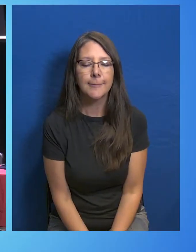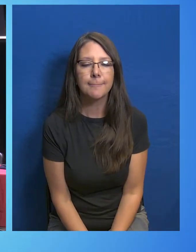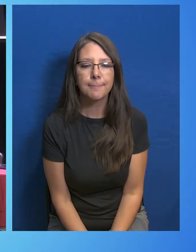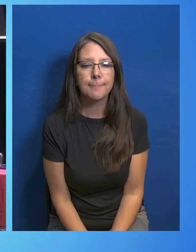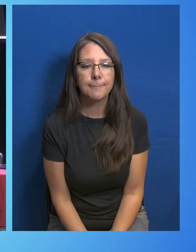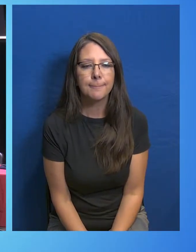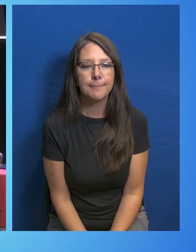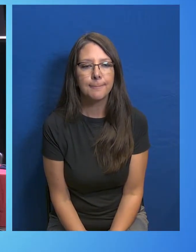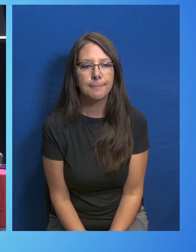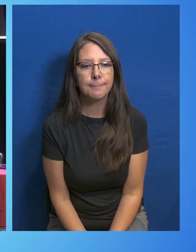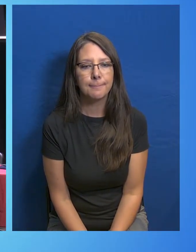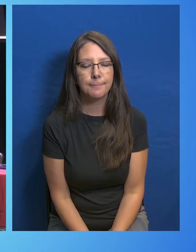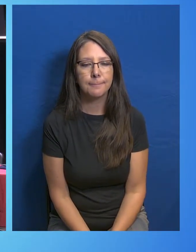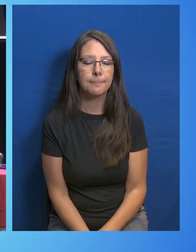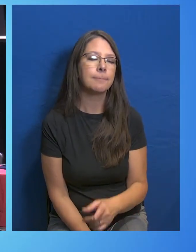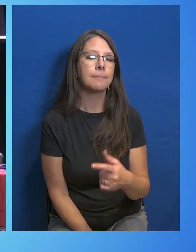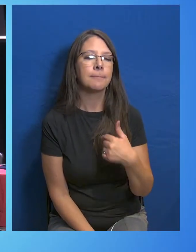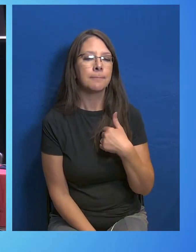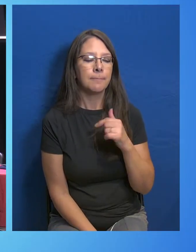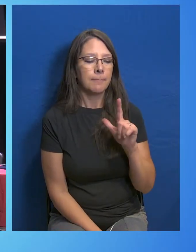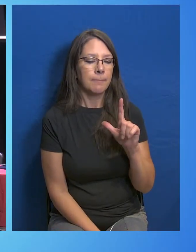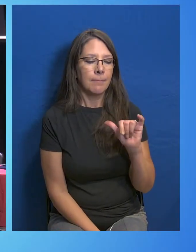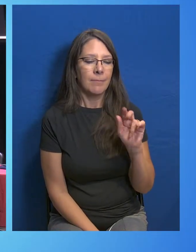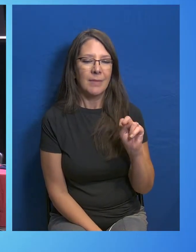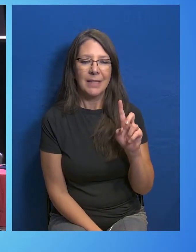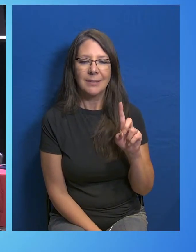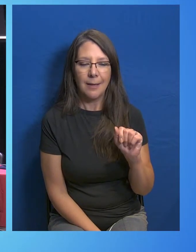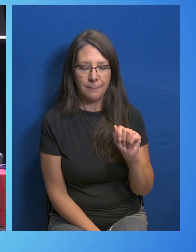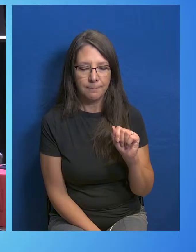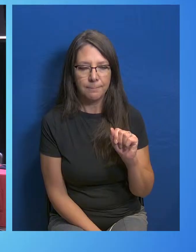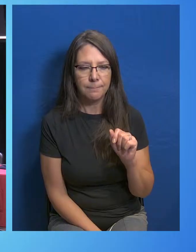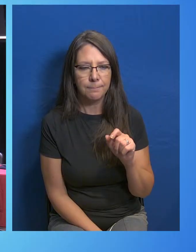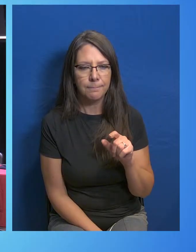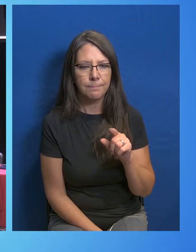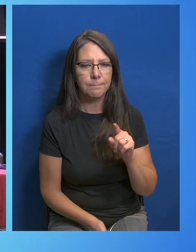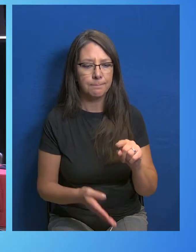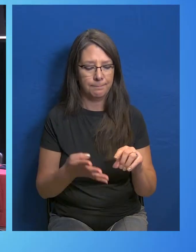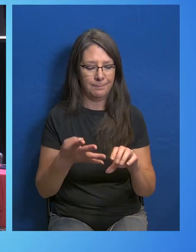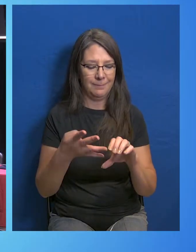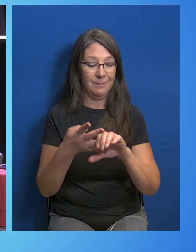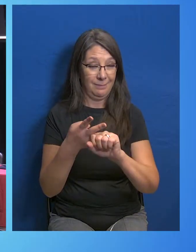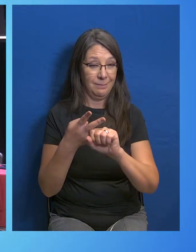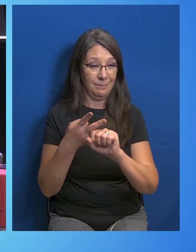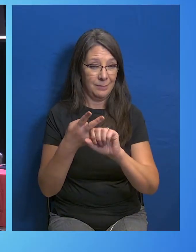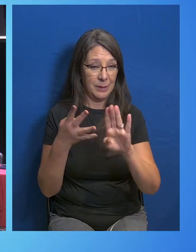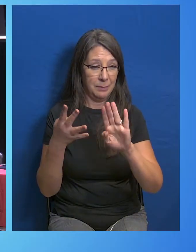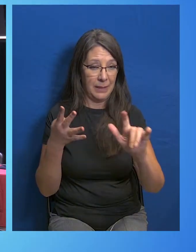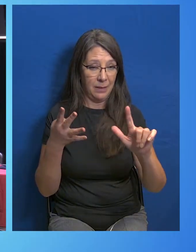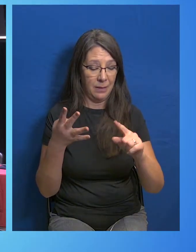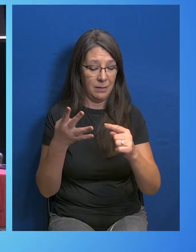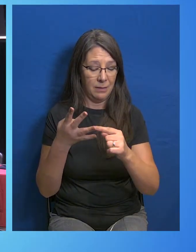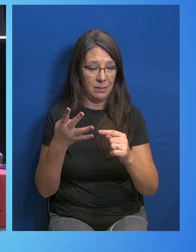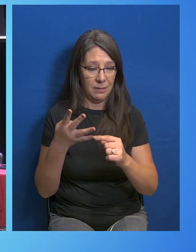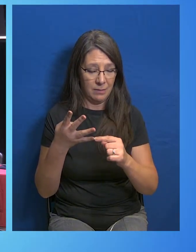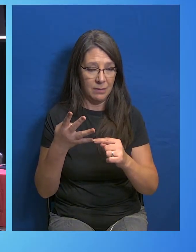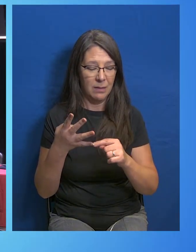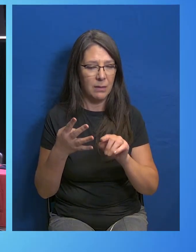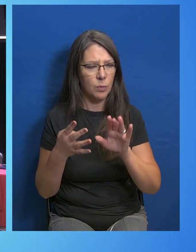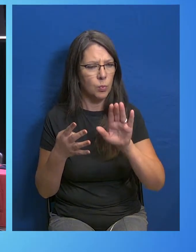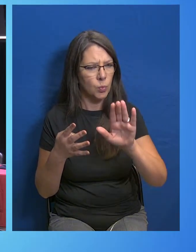And this is Board Member Linda Bove. Those last two bills, are those, in your